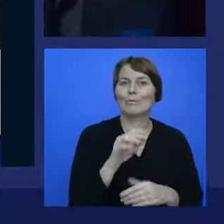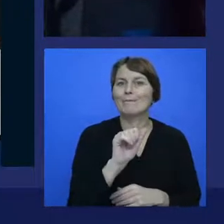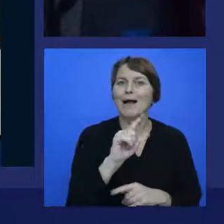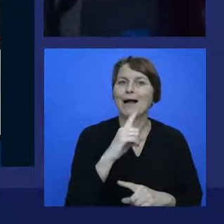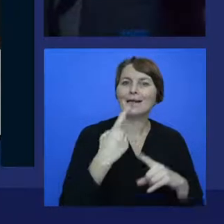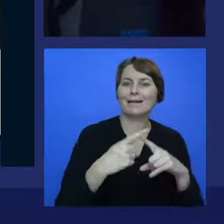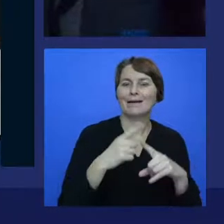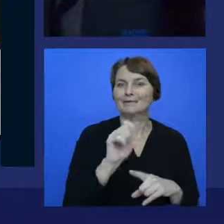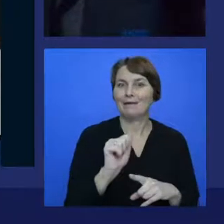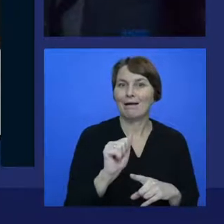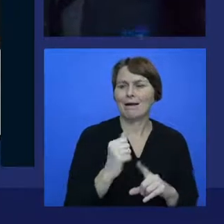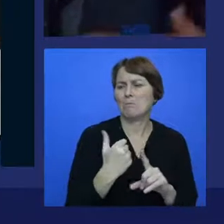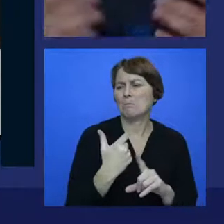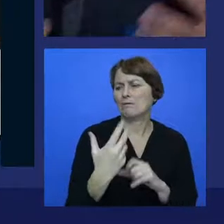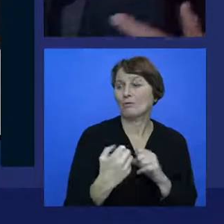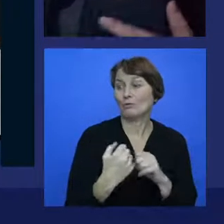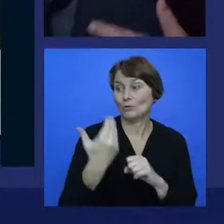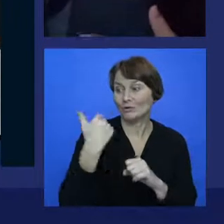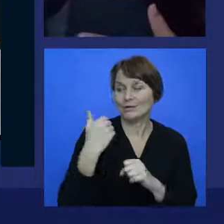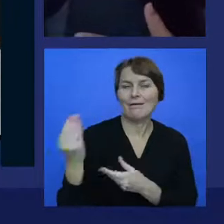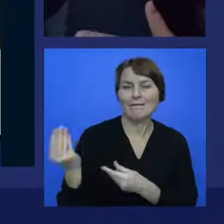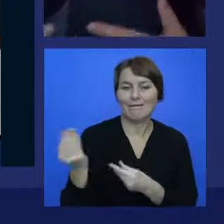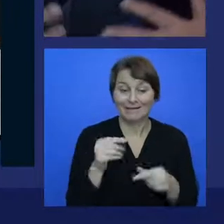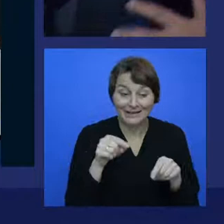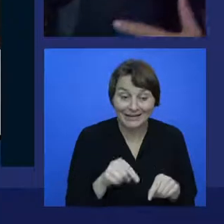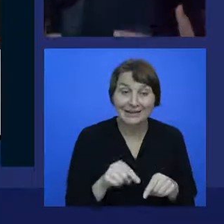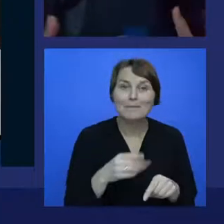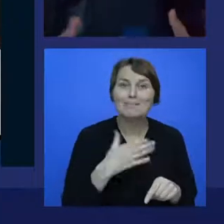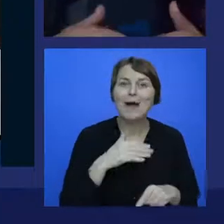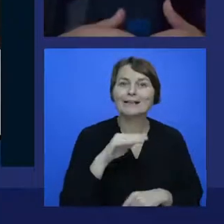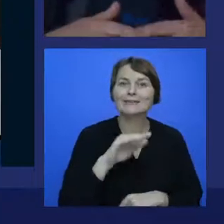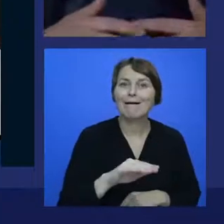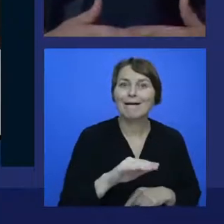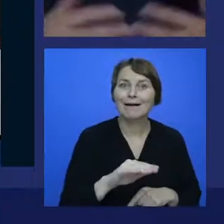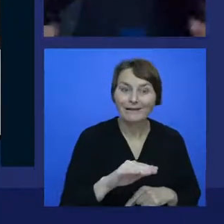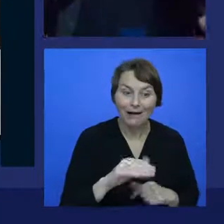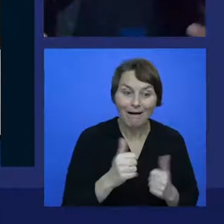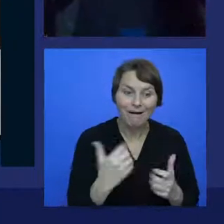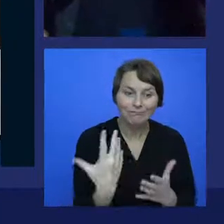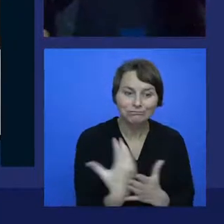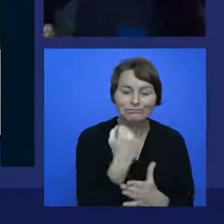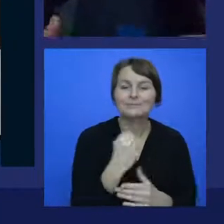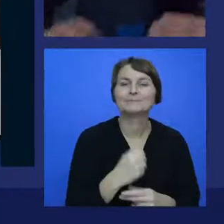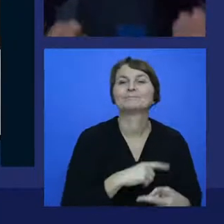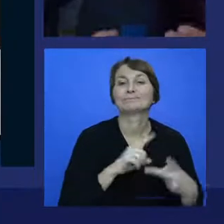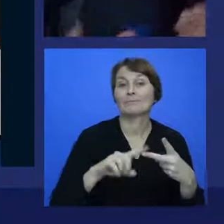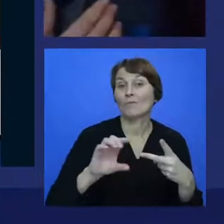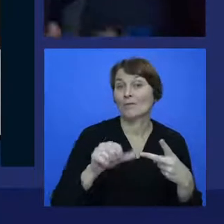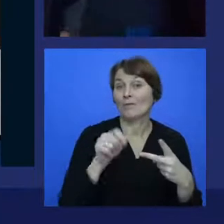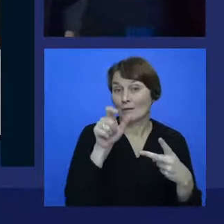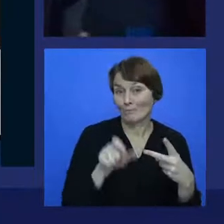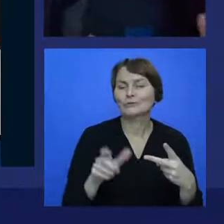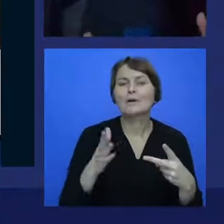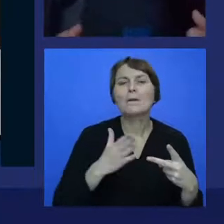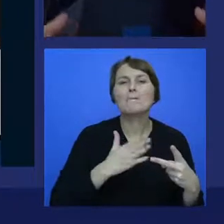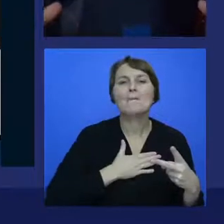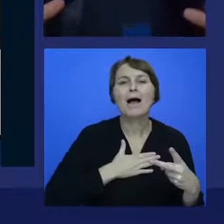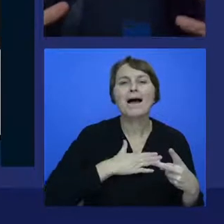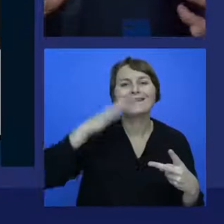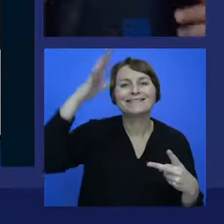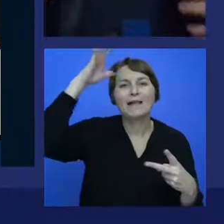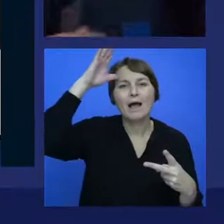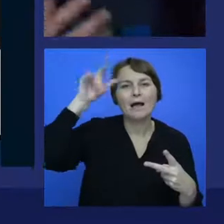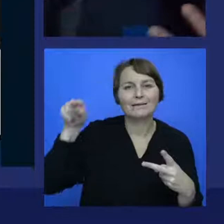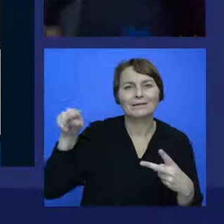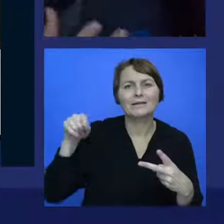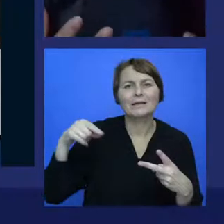created the opportunity for him to do more. I also have my dad, who's an aging, he's like in his 70s, but he suffered a traumatic brain injury. So he's